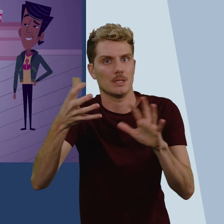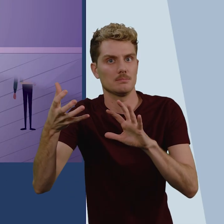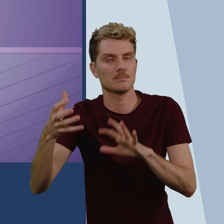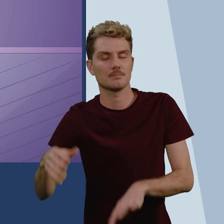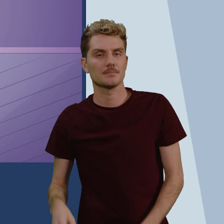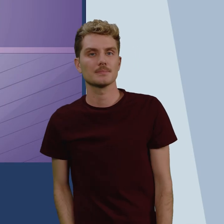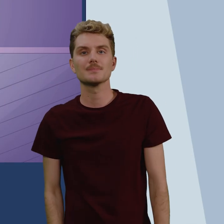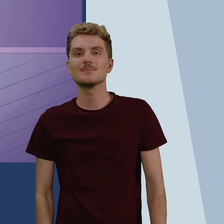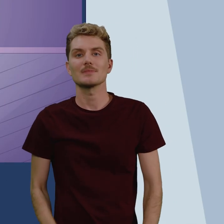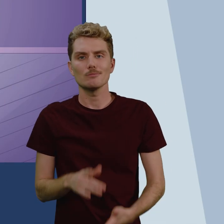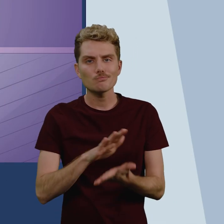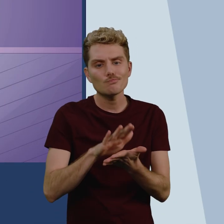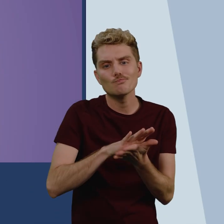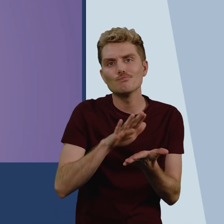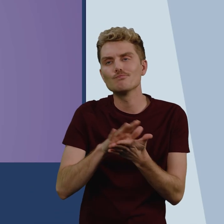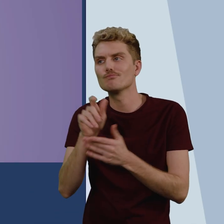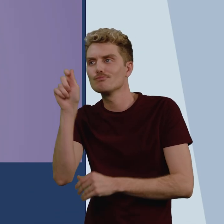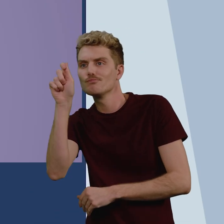mess.